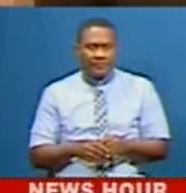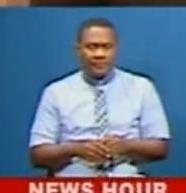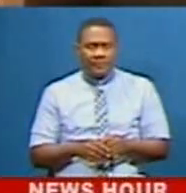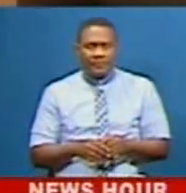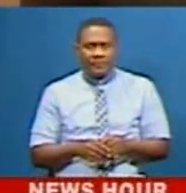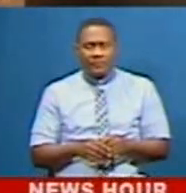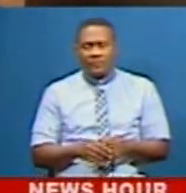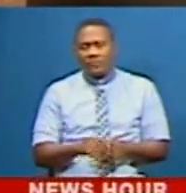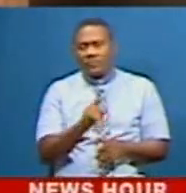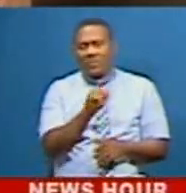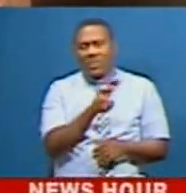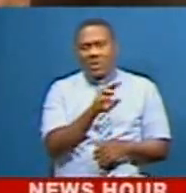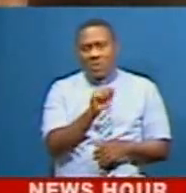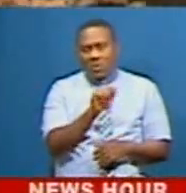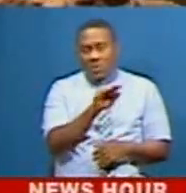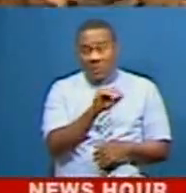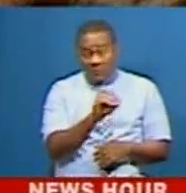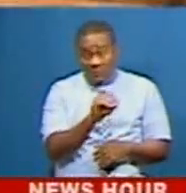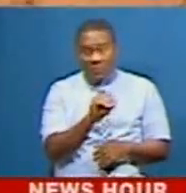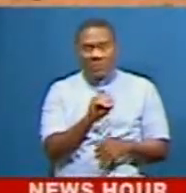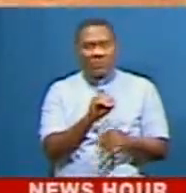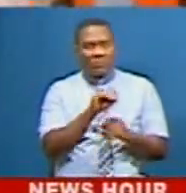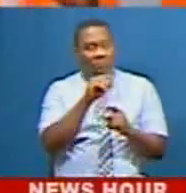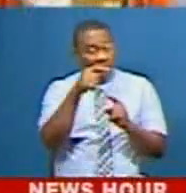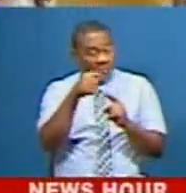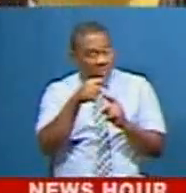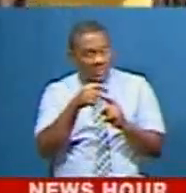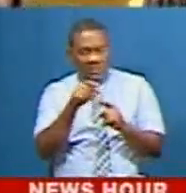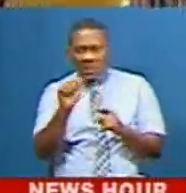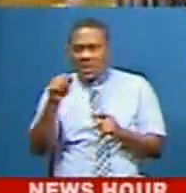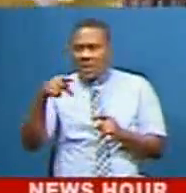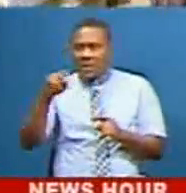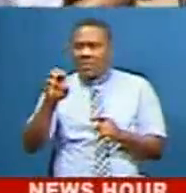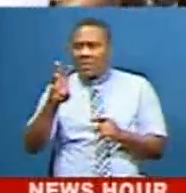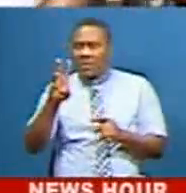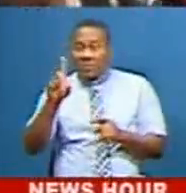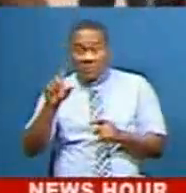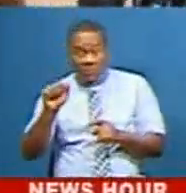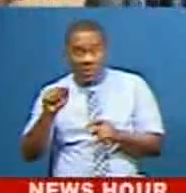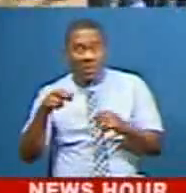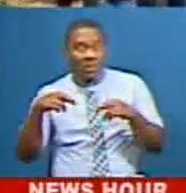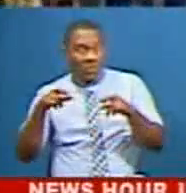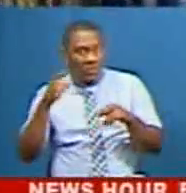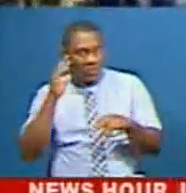Apedwa dual road is expected to be completed in 24 months.